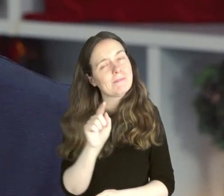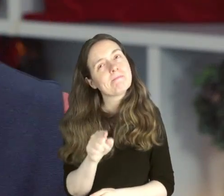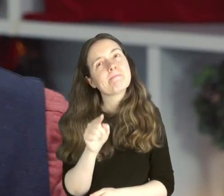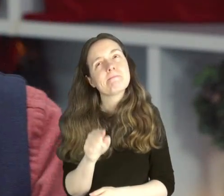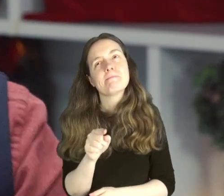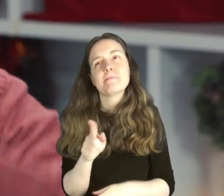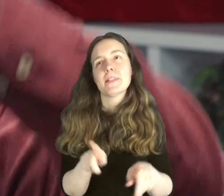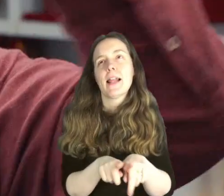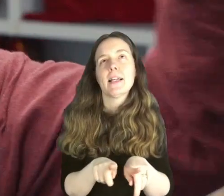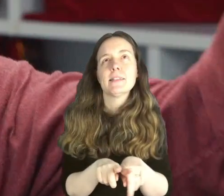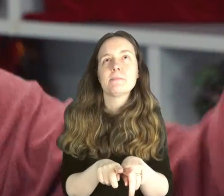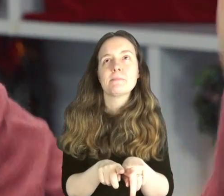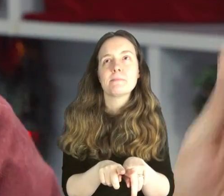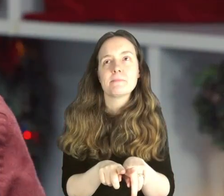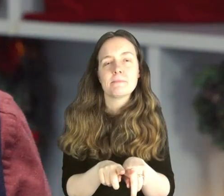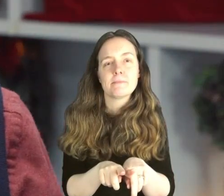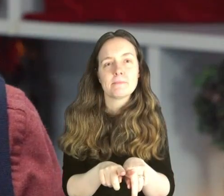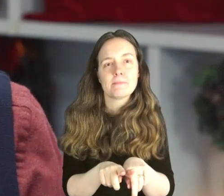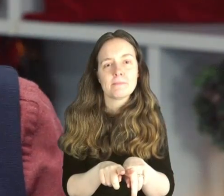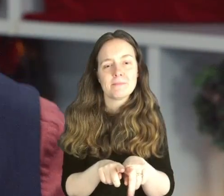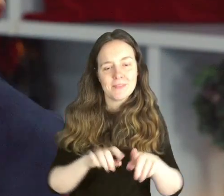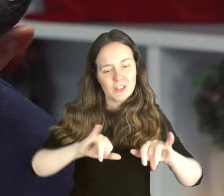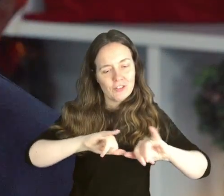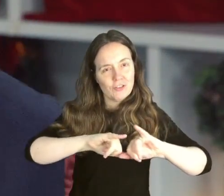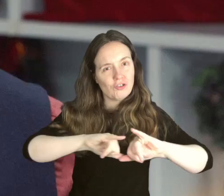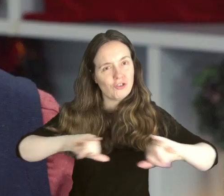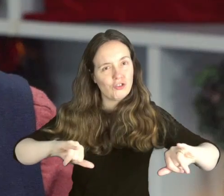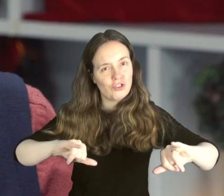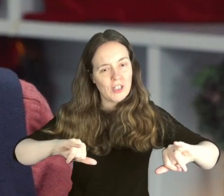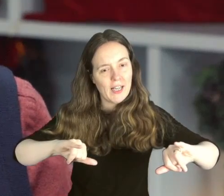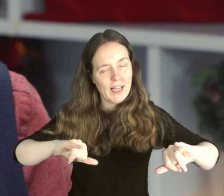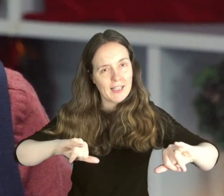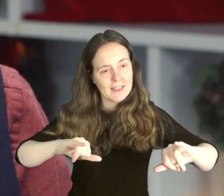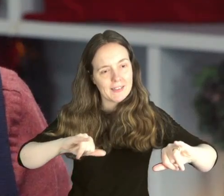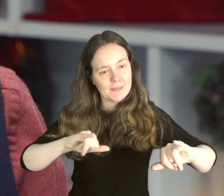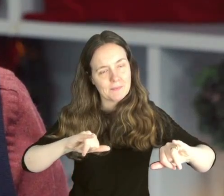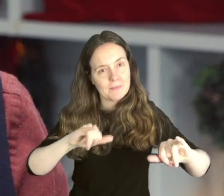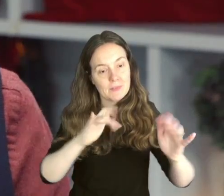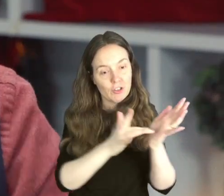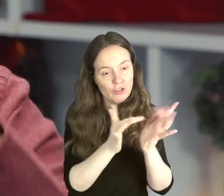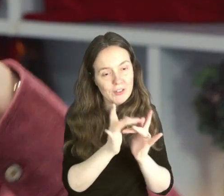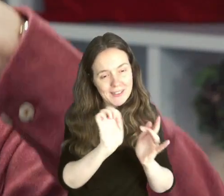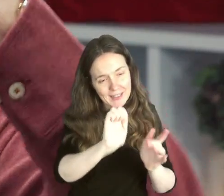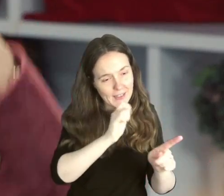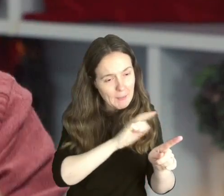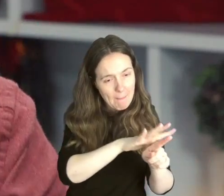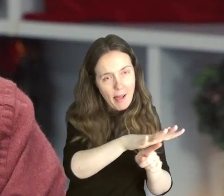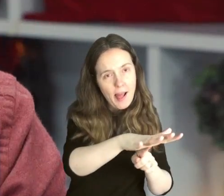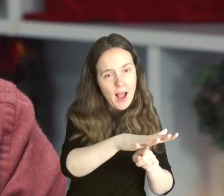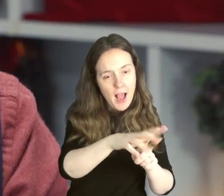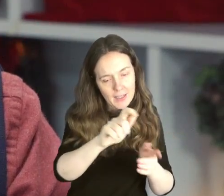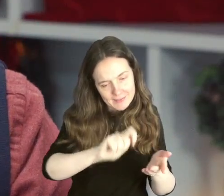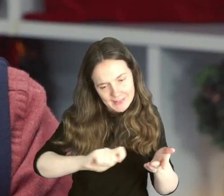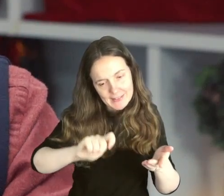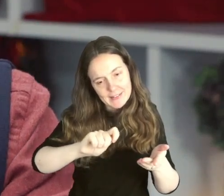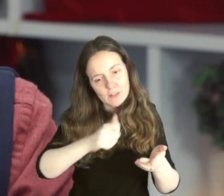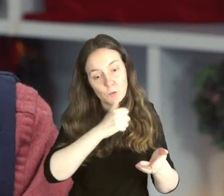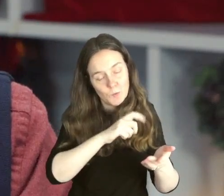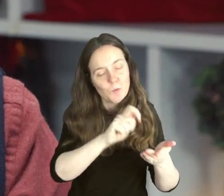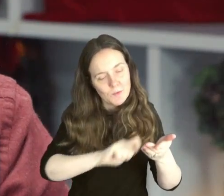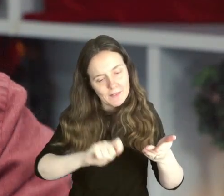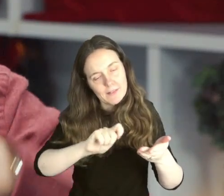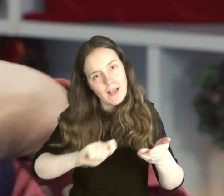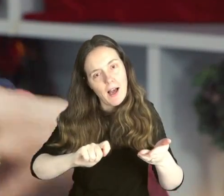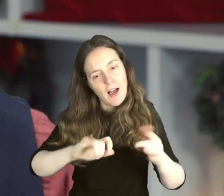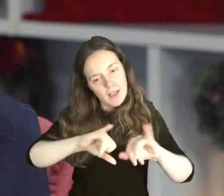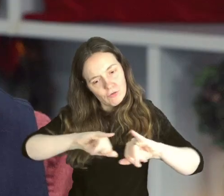if he was cashing a check signed with his own blood to say, here is the check to